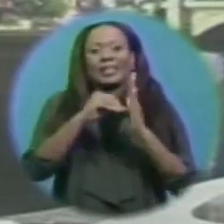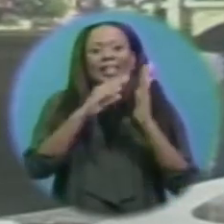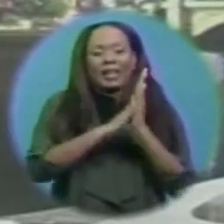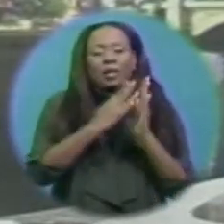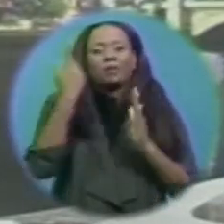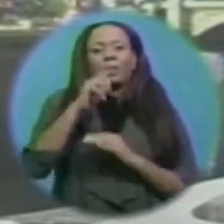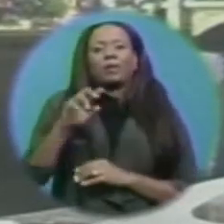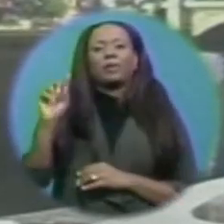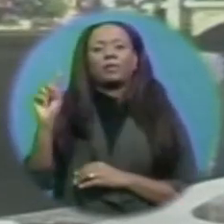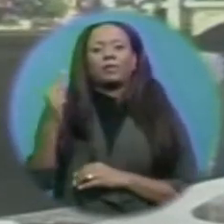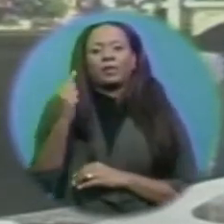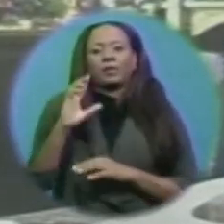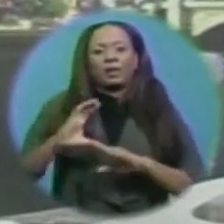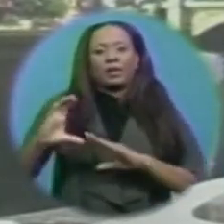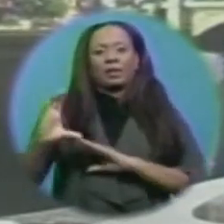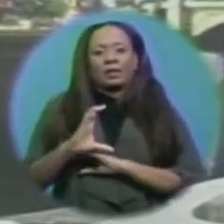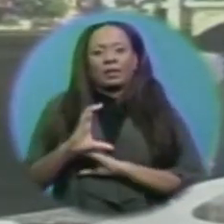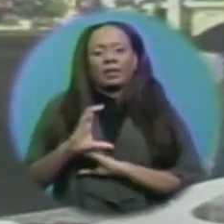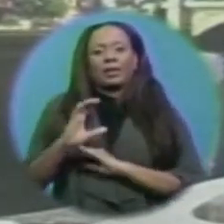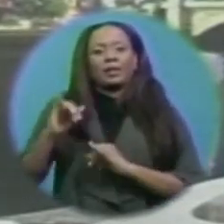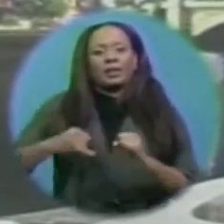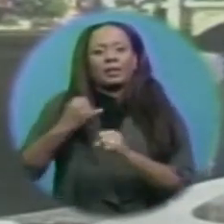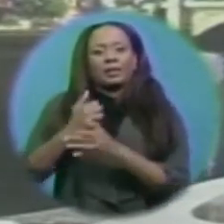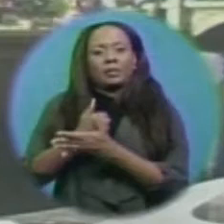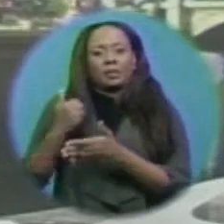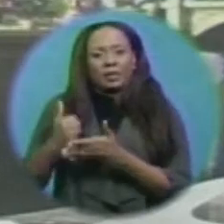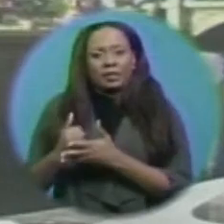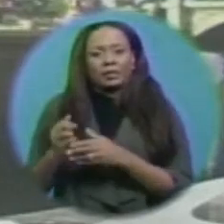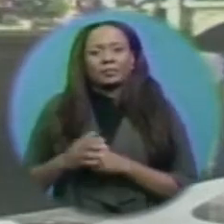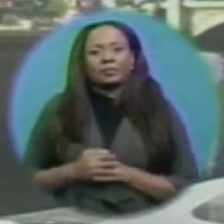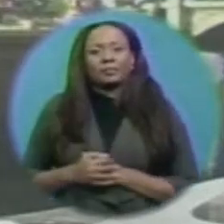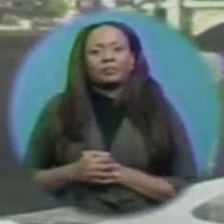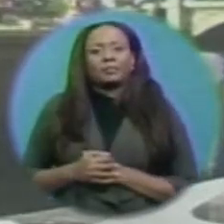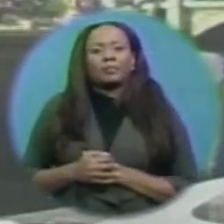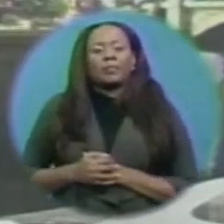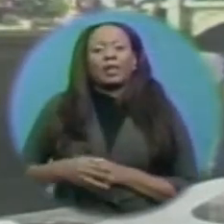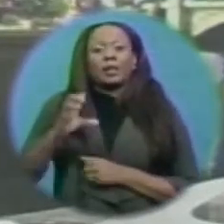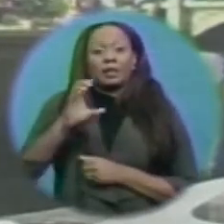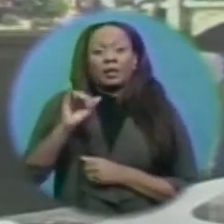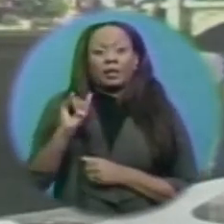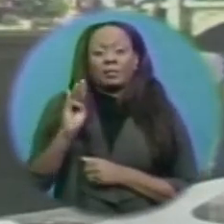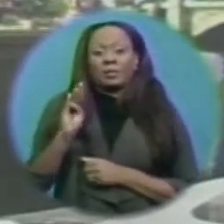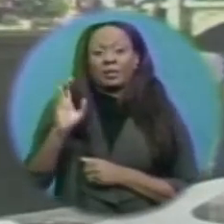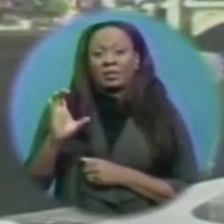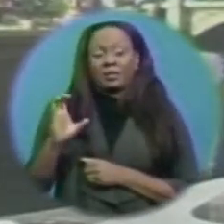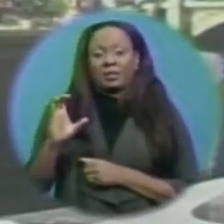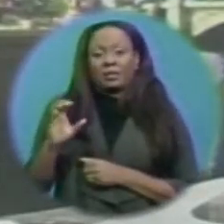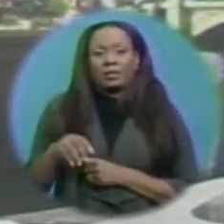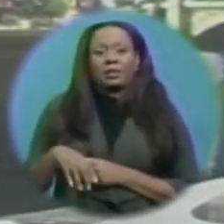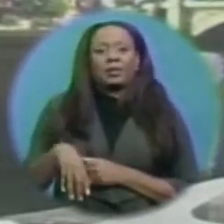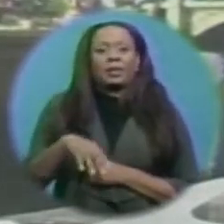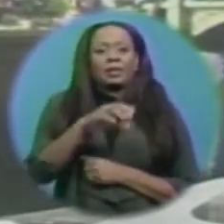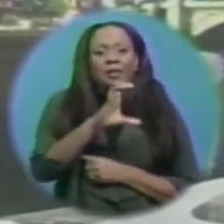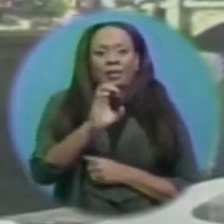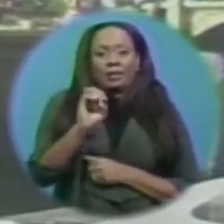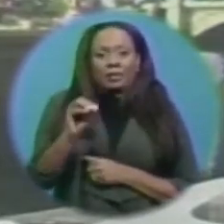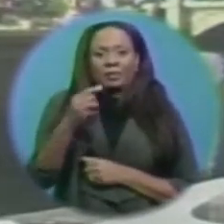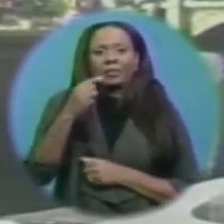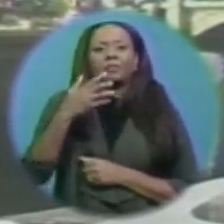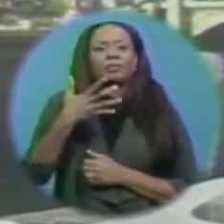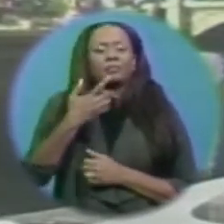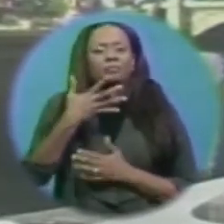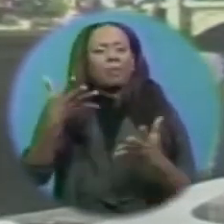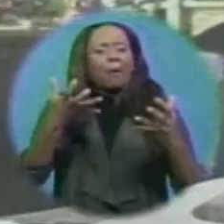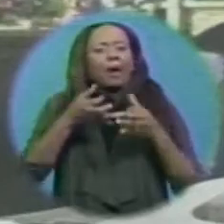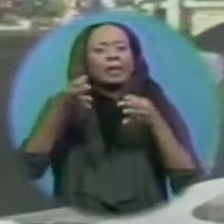Bank. Speaking during an investor presentation, CIBC Chief Executive Victor Dodig sought to put the reports